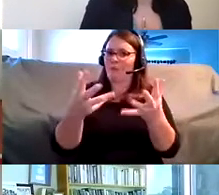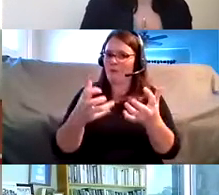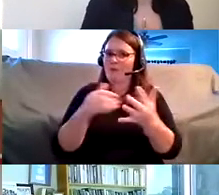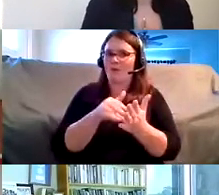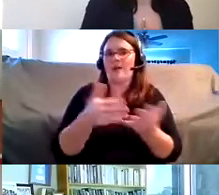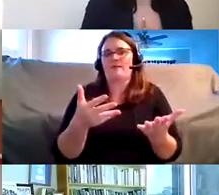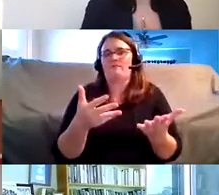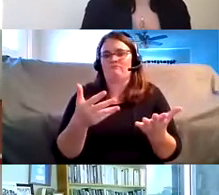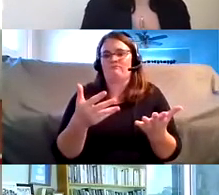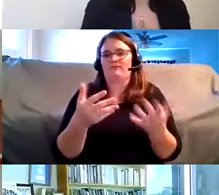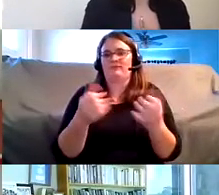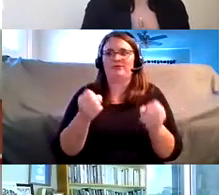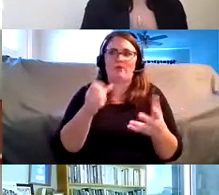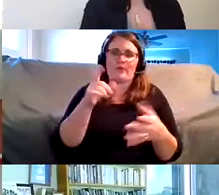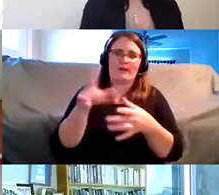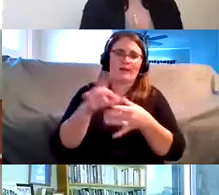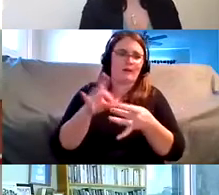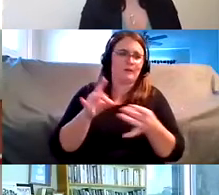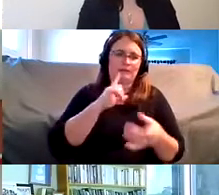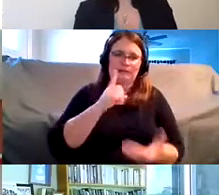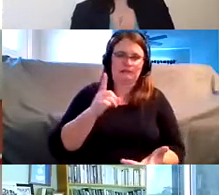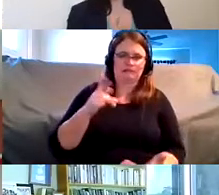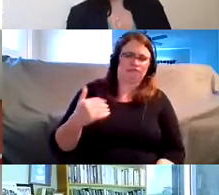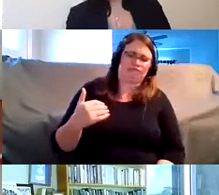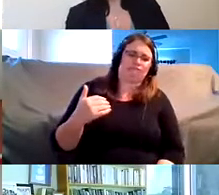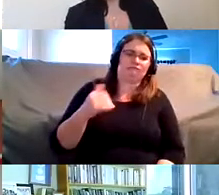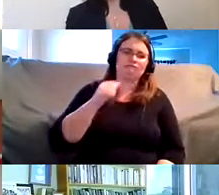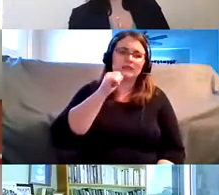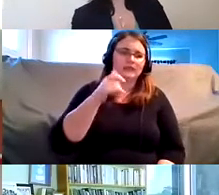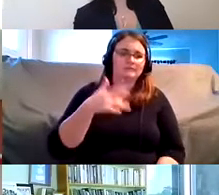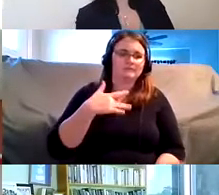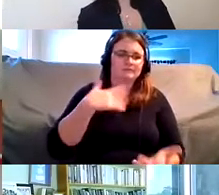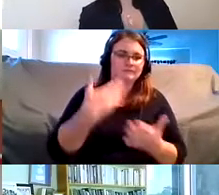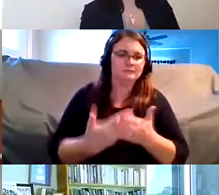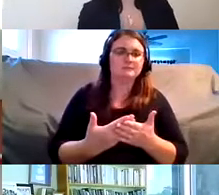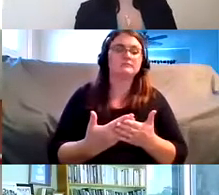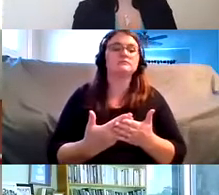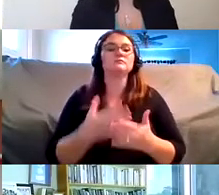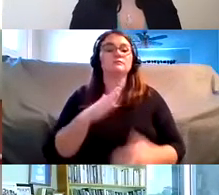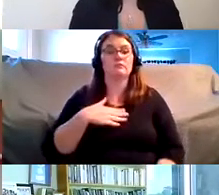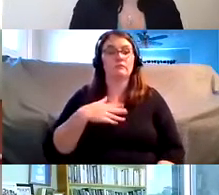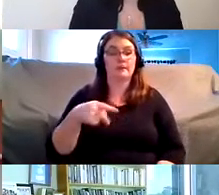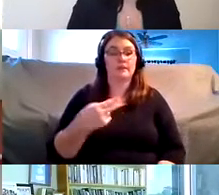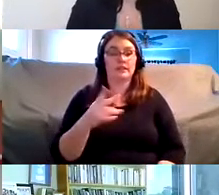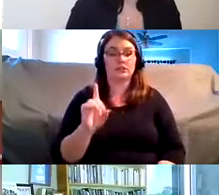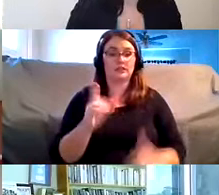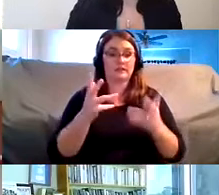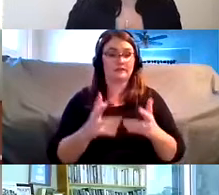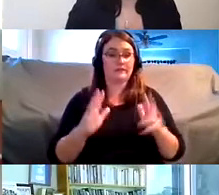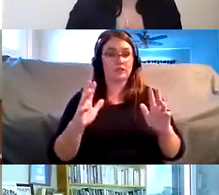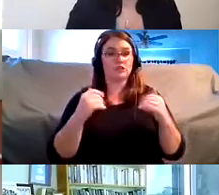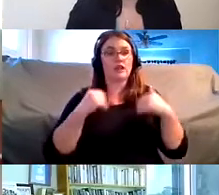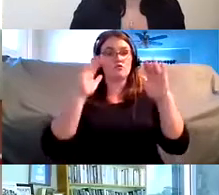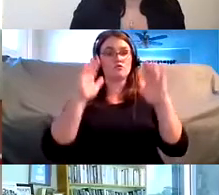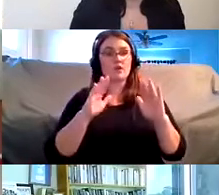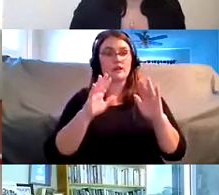comment. When I finished my PhD, some really great family friends who lived around the corner